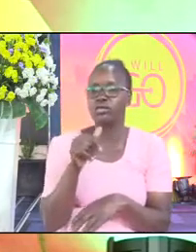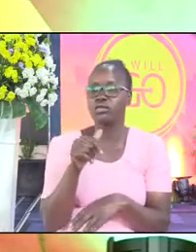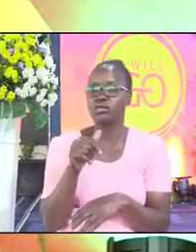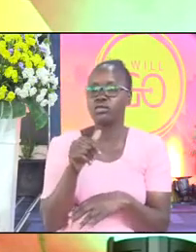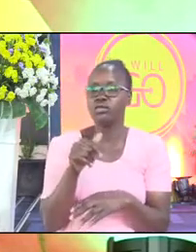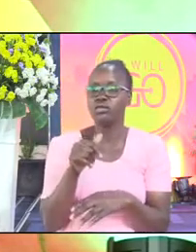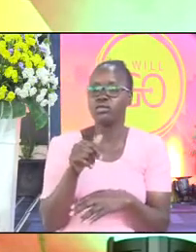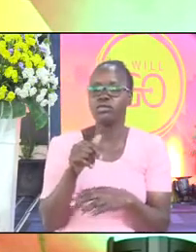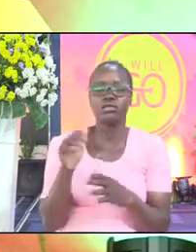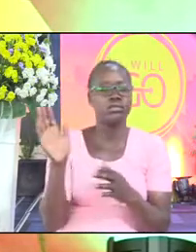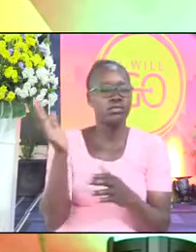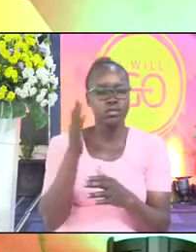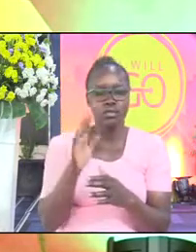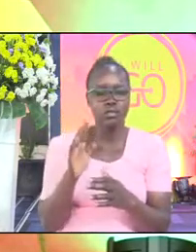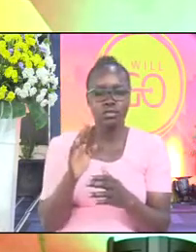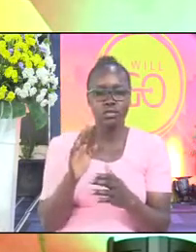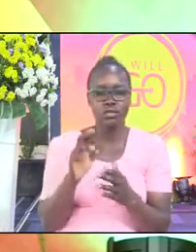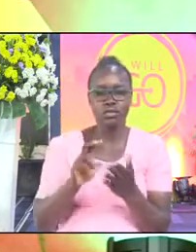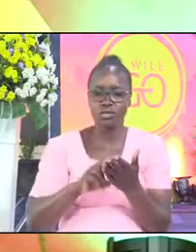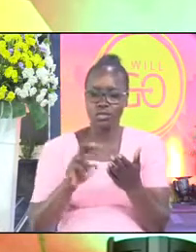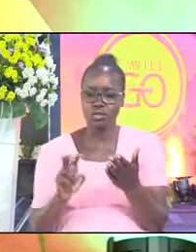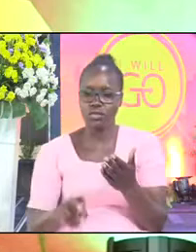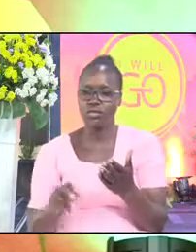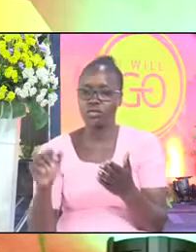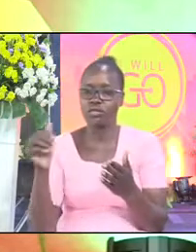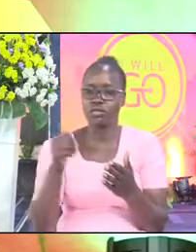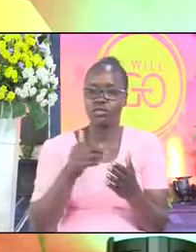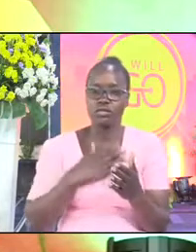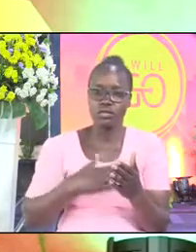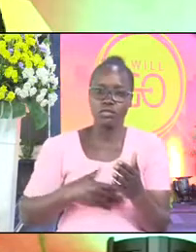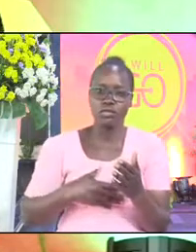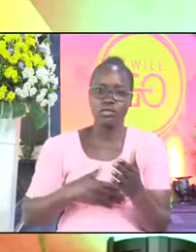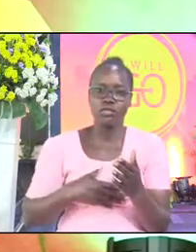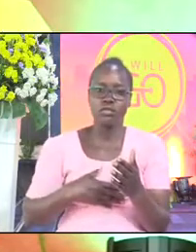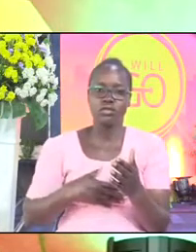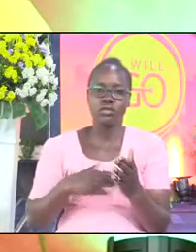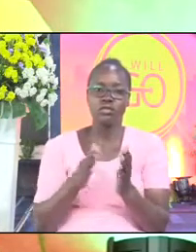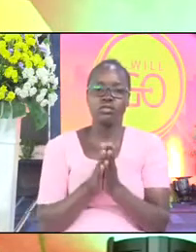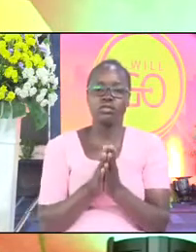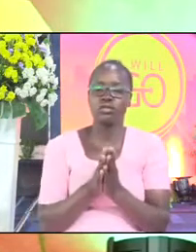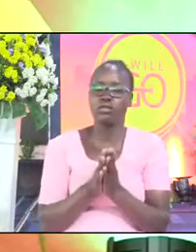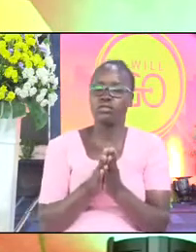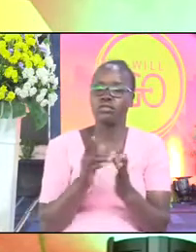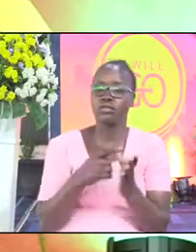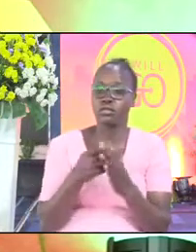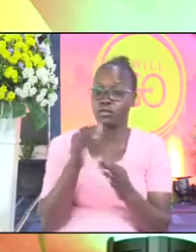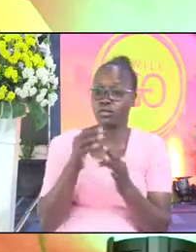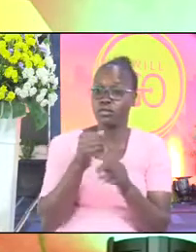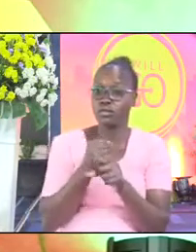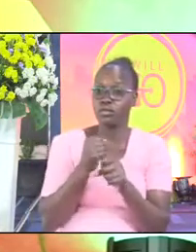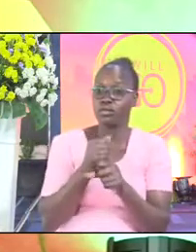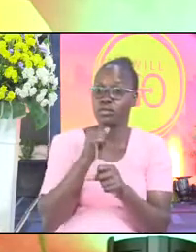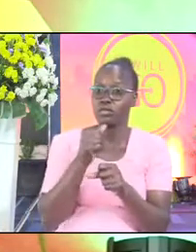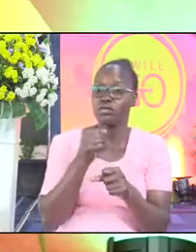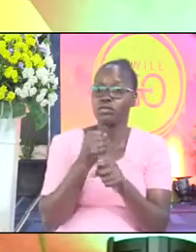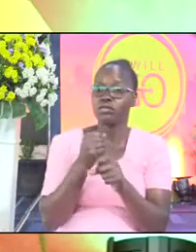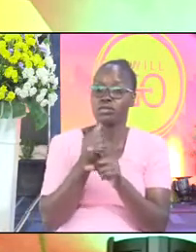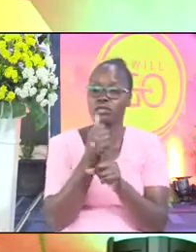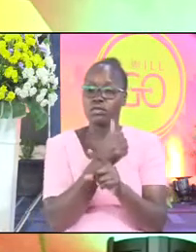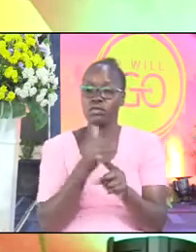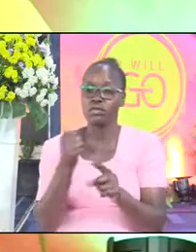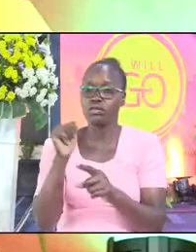you relegate anybody to the junk pile. And whatever you do, don't you